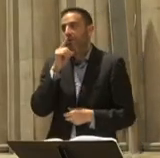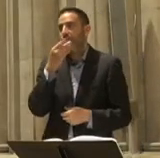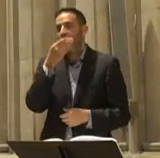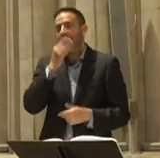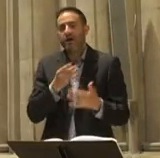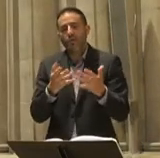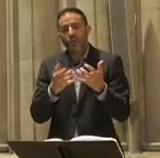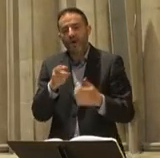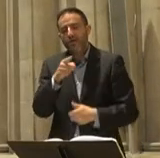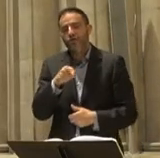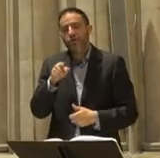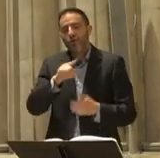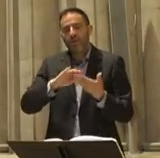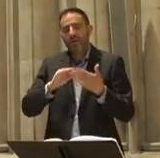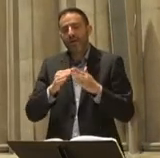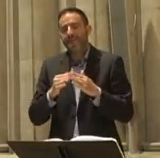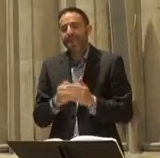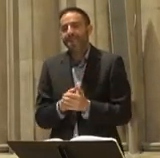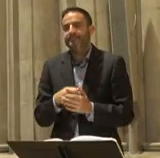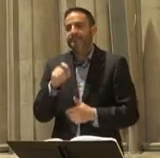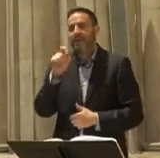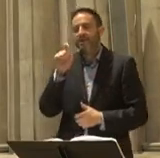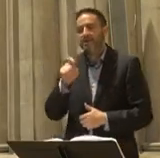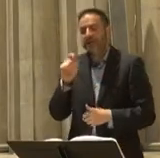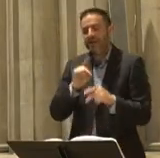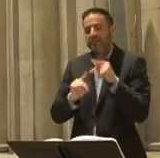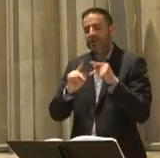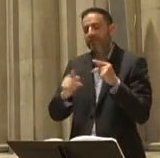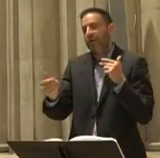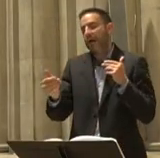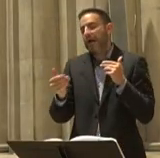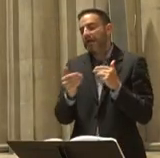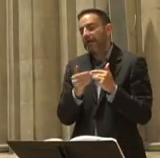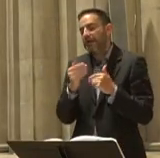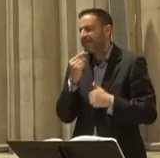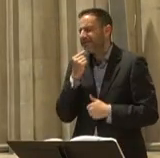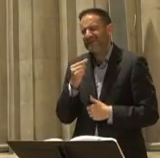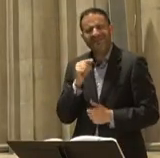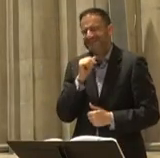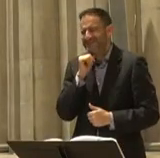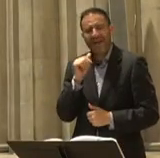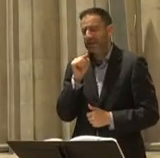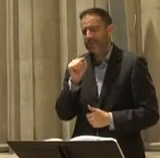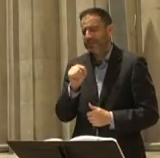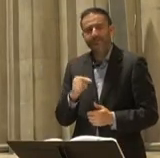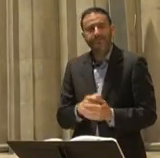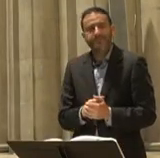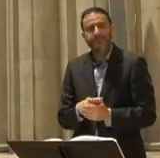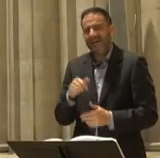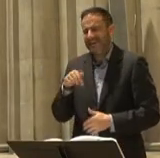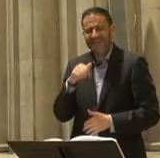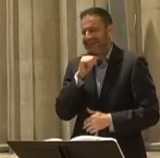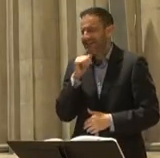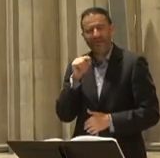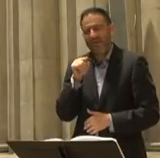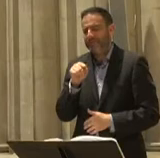be. And you need those closest to you to say, look, this isn't you. This isn't you.